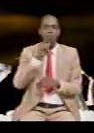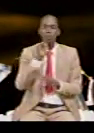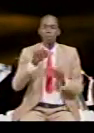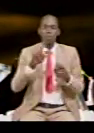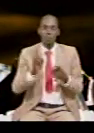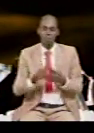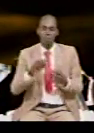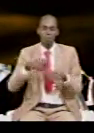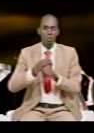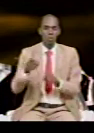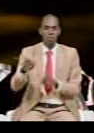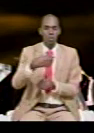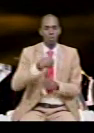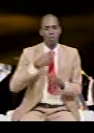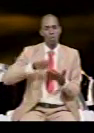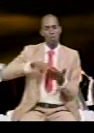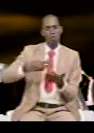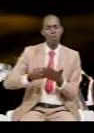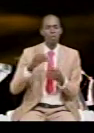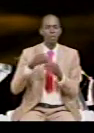Jesus' name. Verse 9,